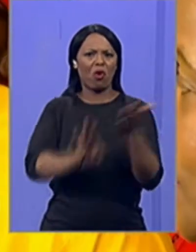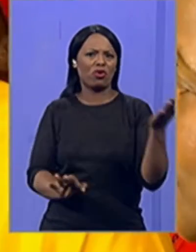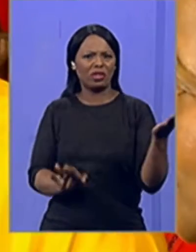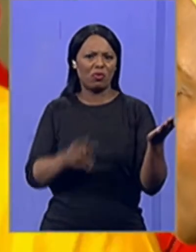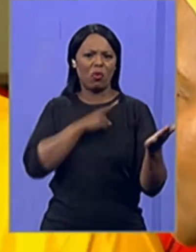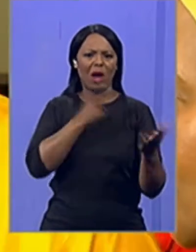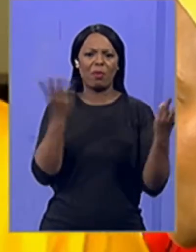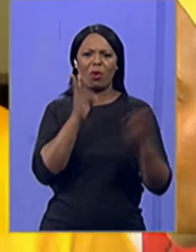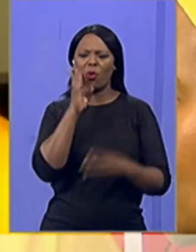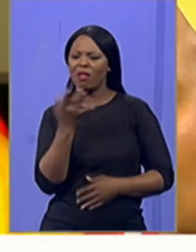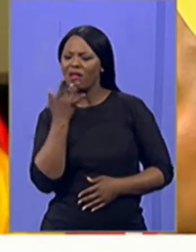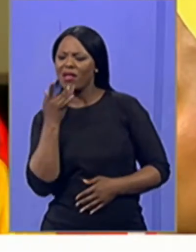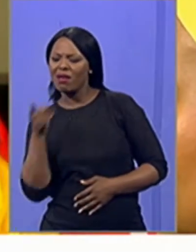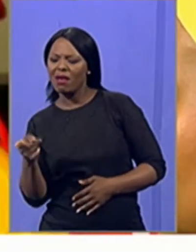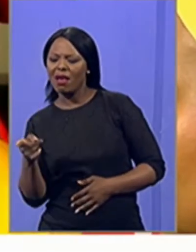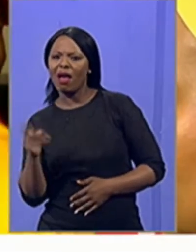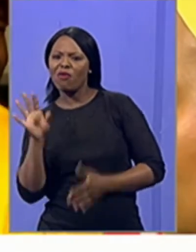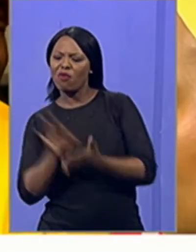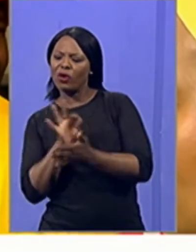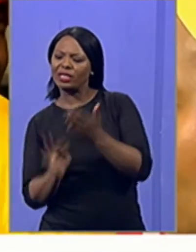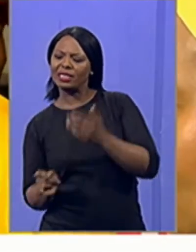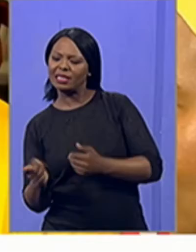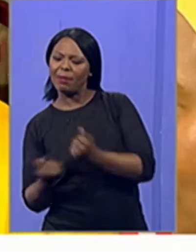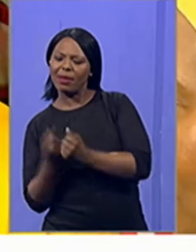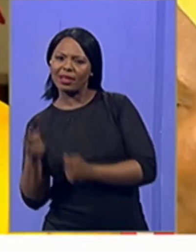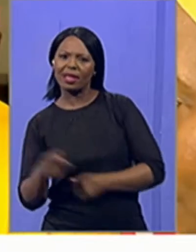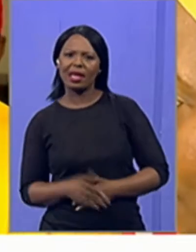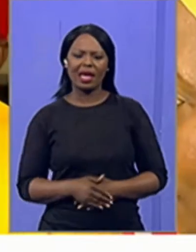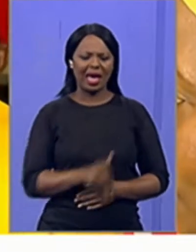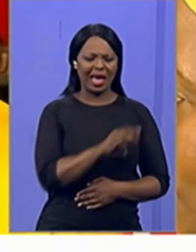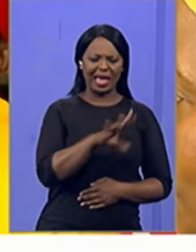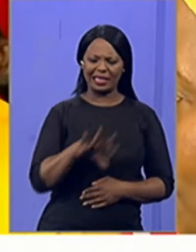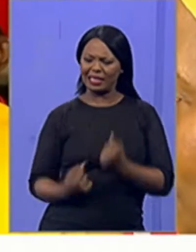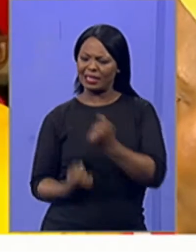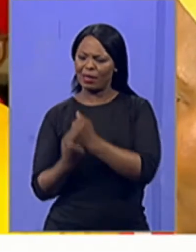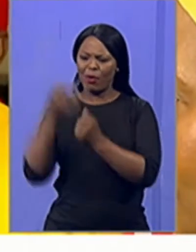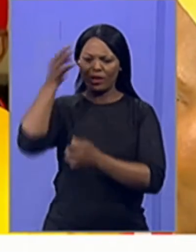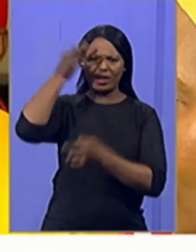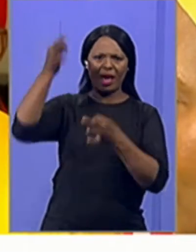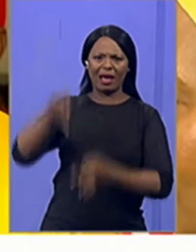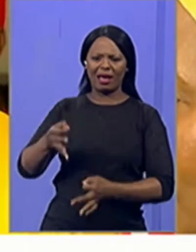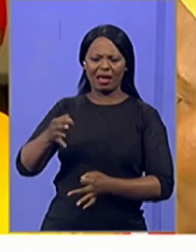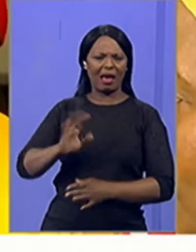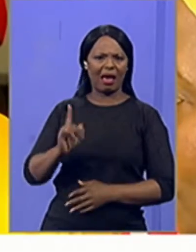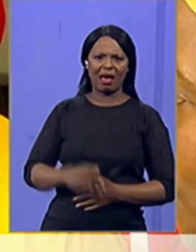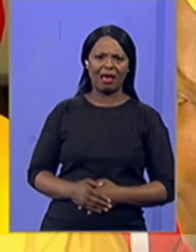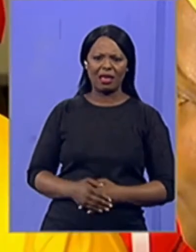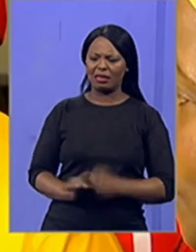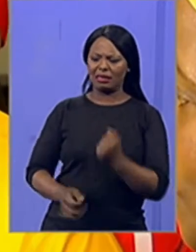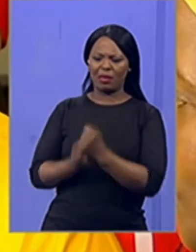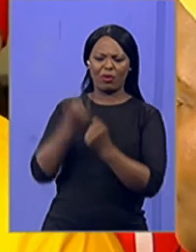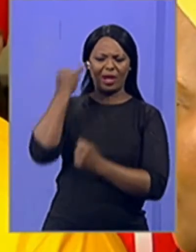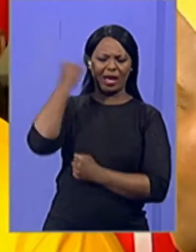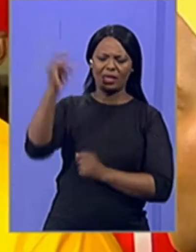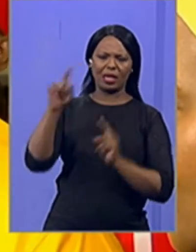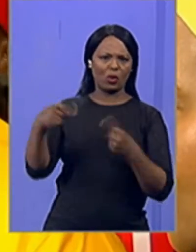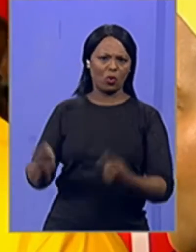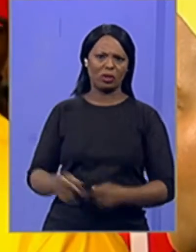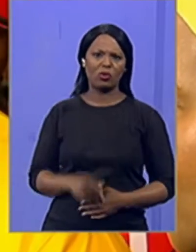If the party breaks ranks, the ANC can support that. We will contest. All we are going to split is the